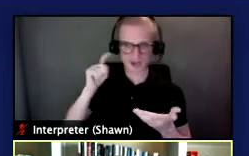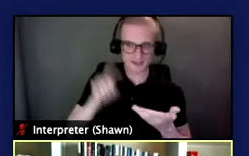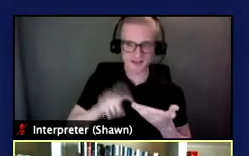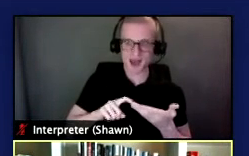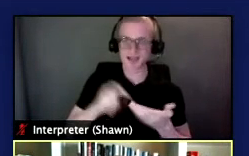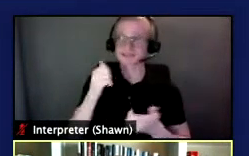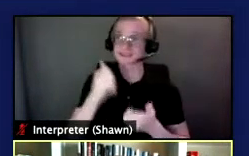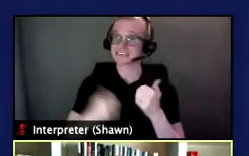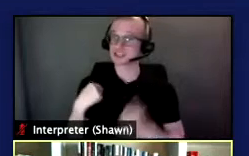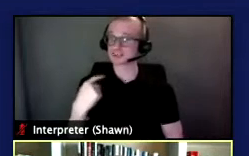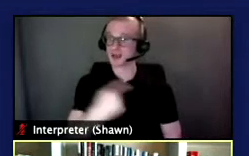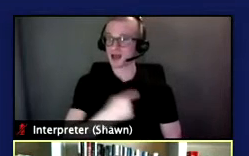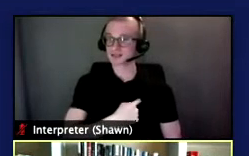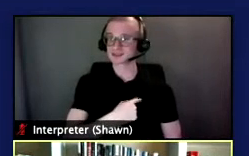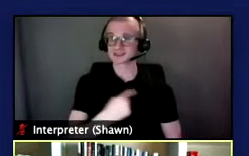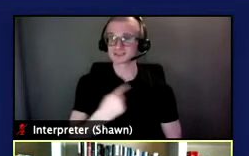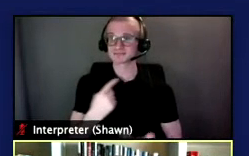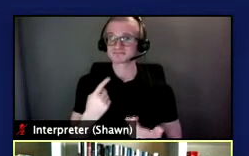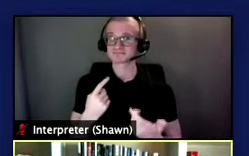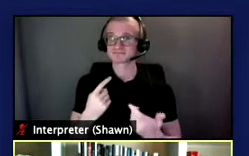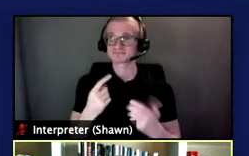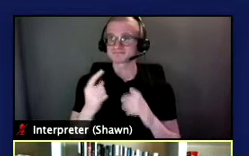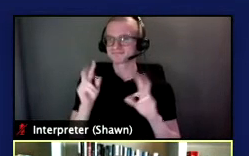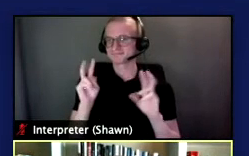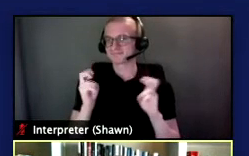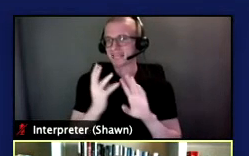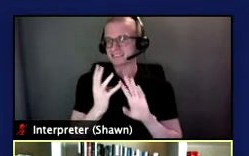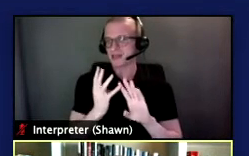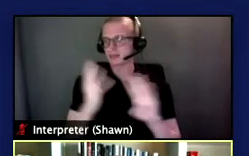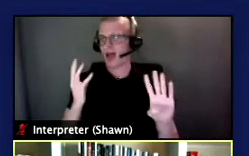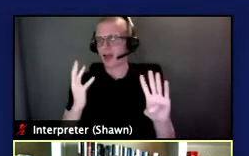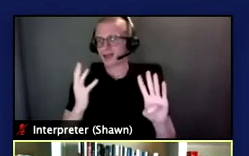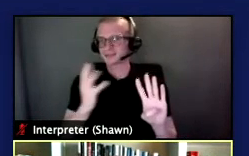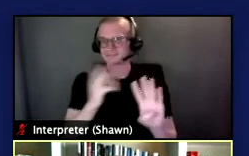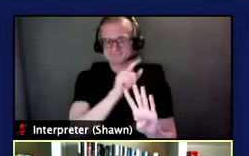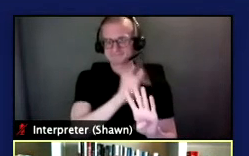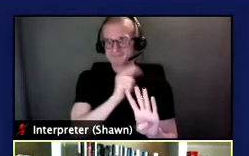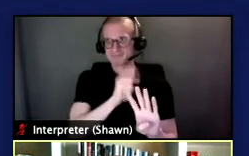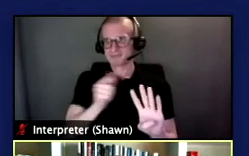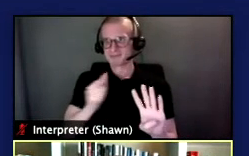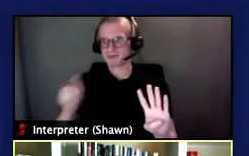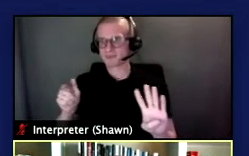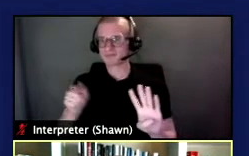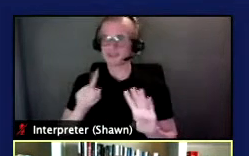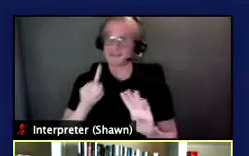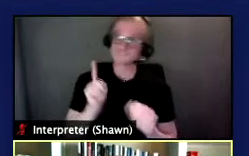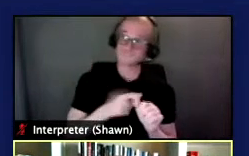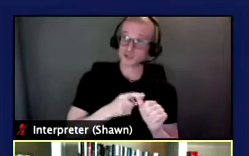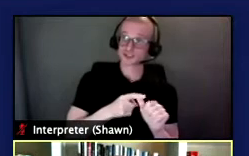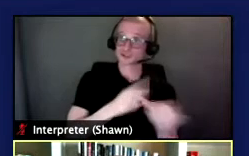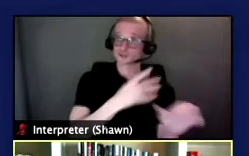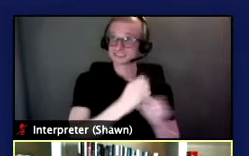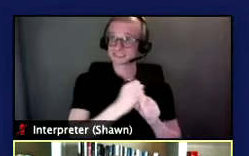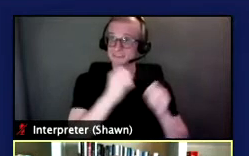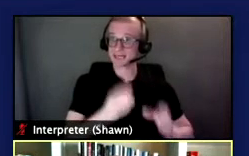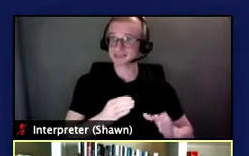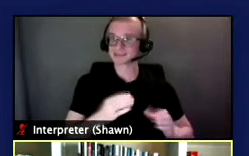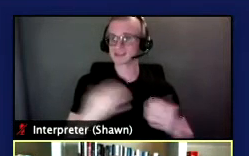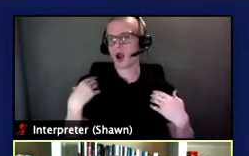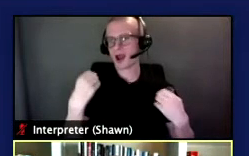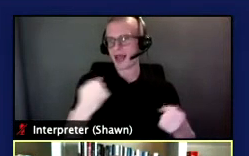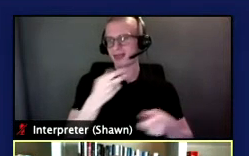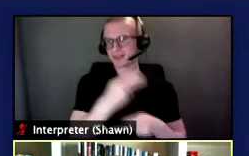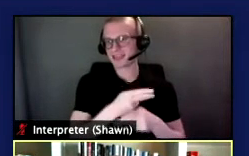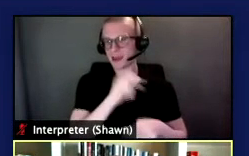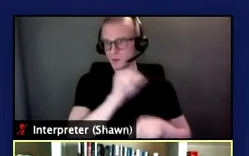in a different place in line when it comes to receiving this vaccine. Those first in line will be our healthcare workforce,